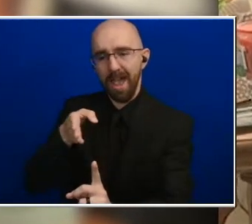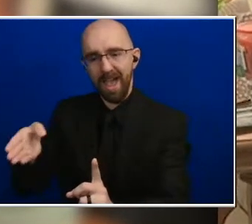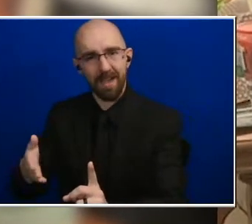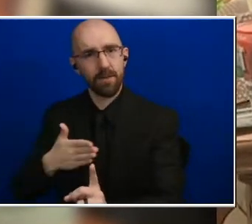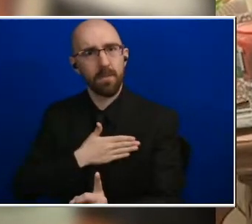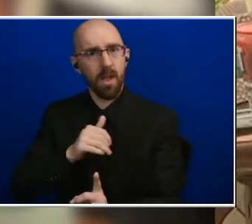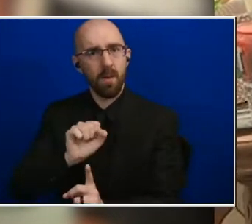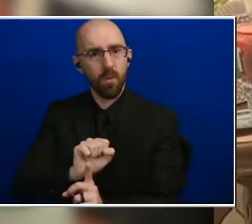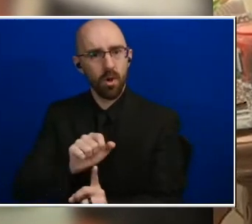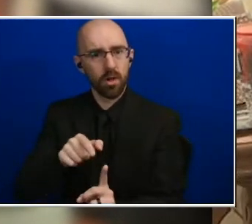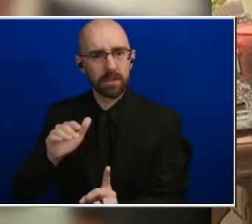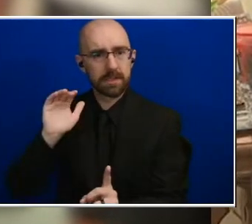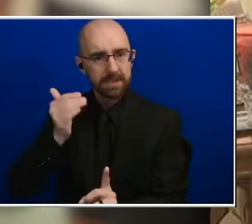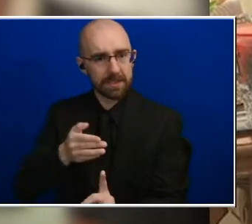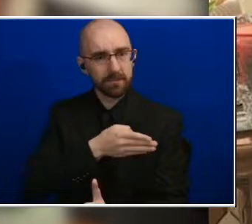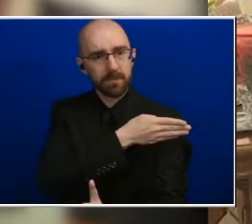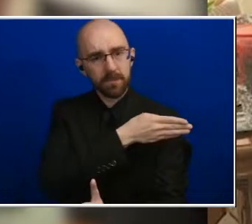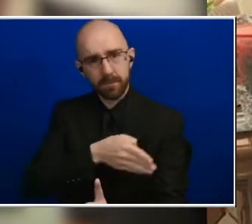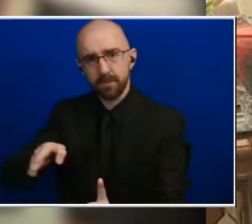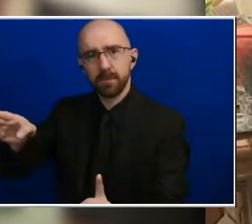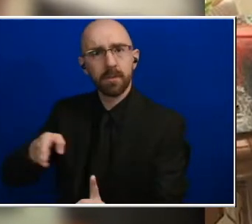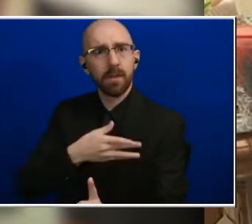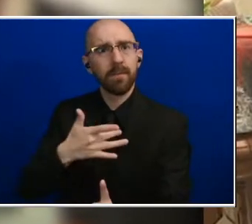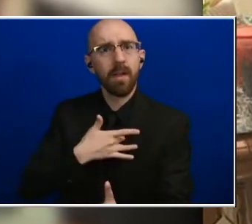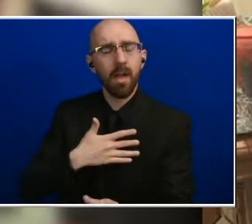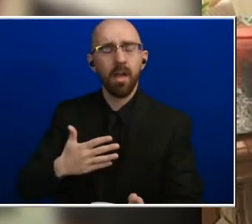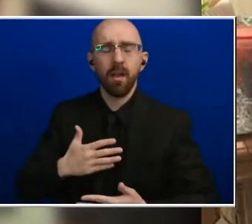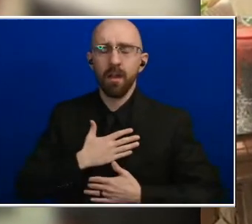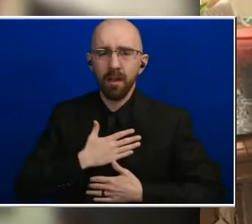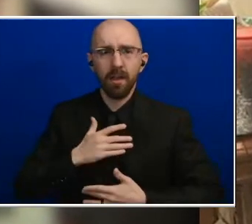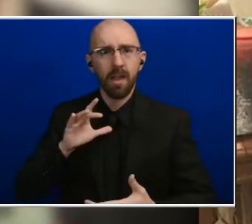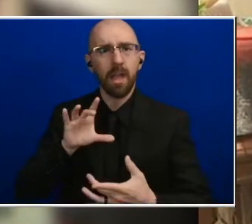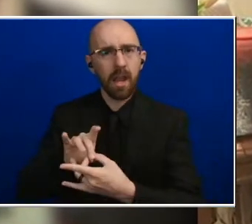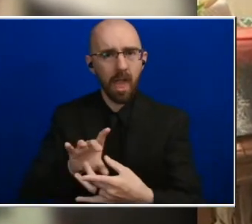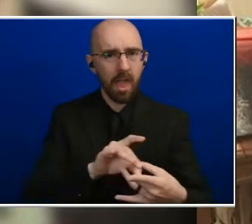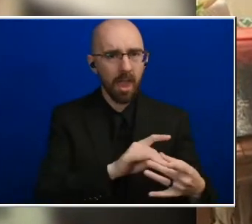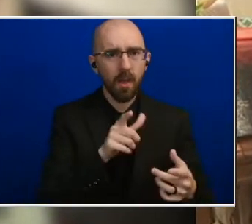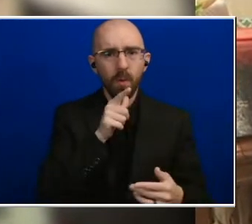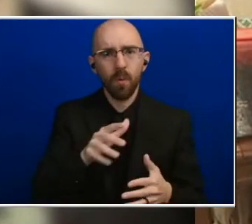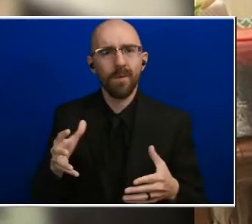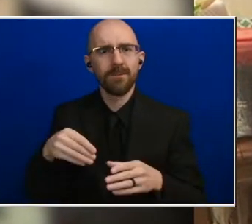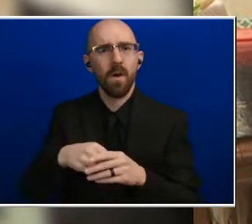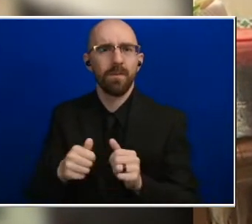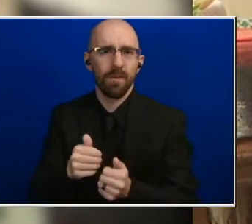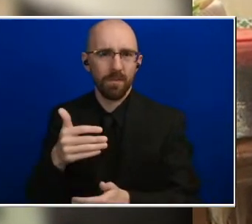to find joy in connecting with others involved in the process.